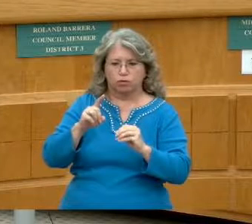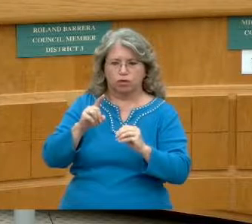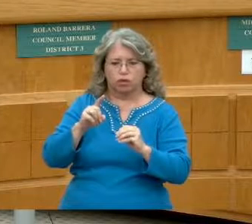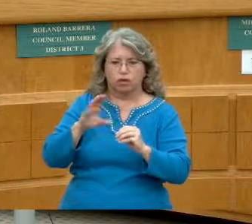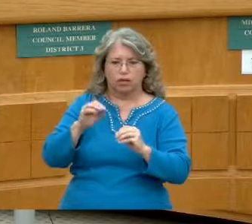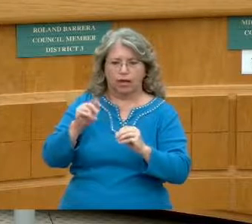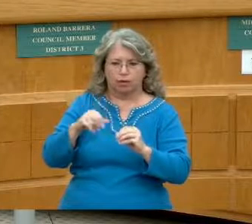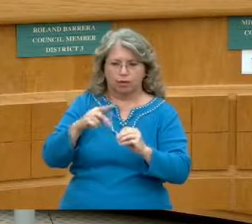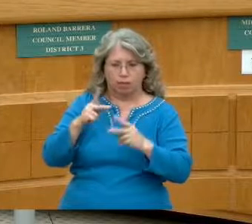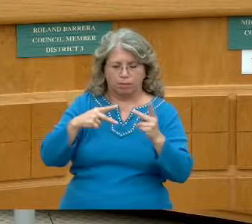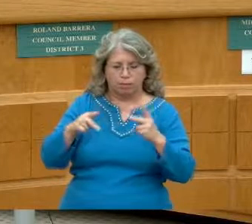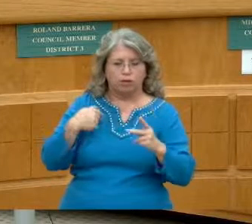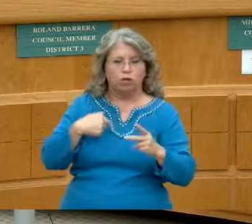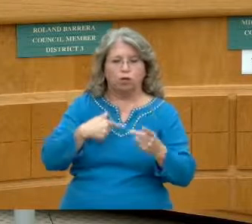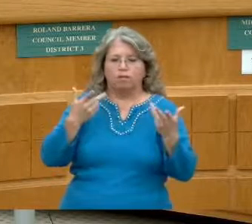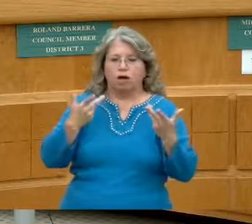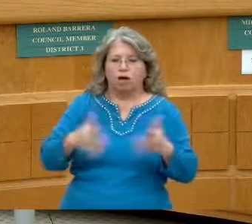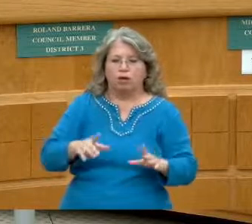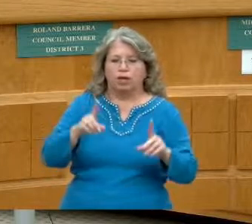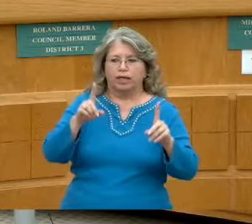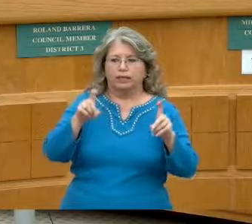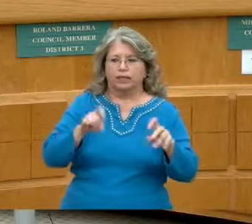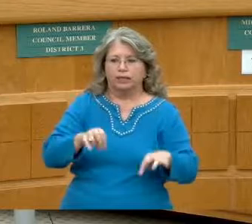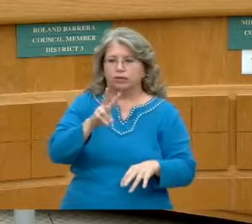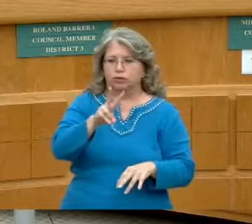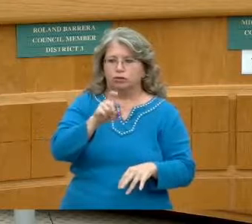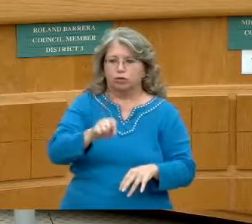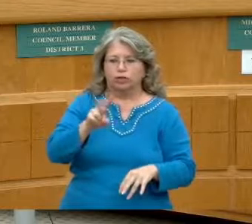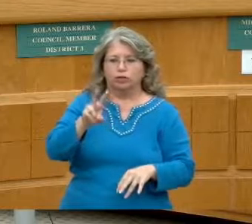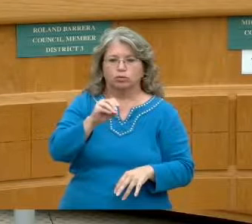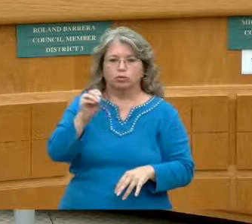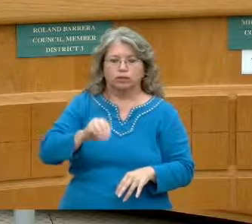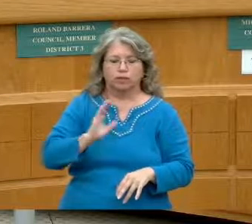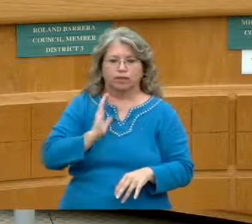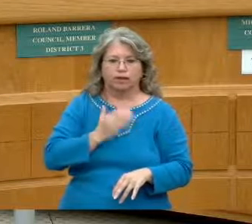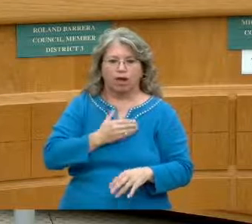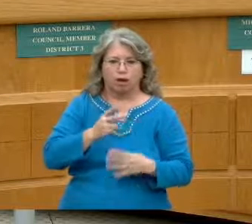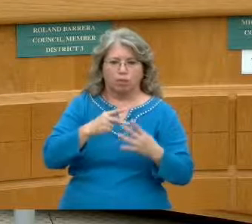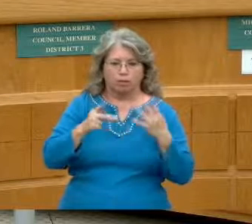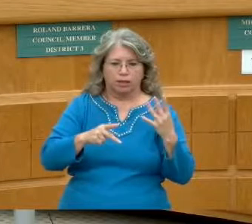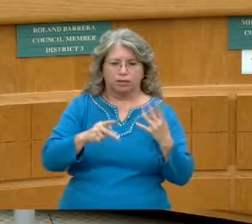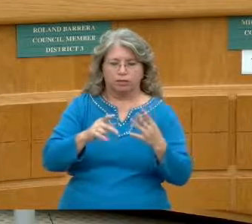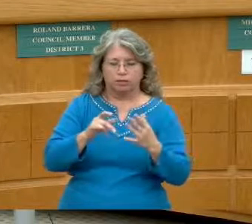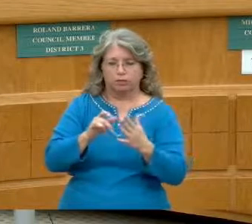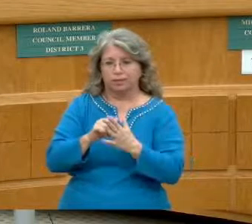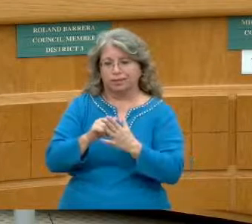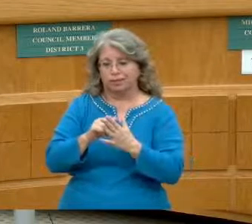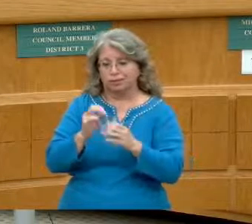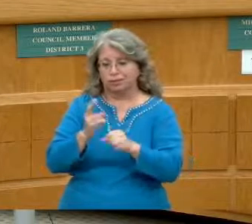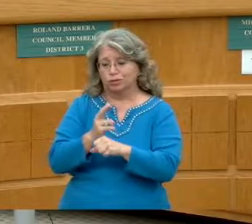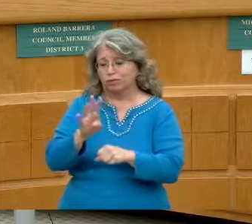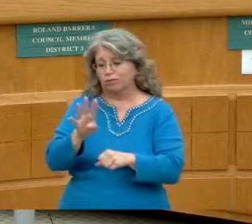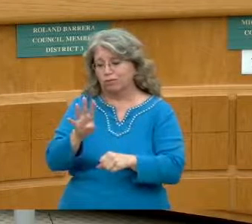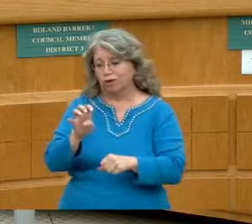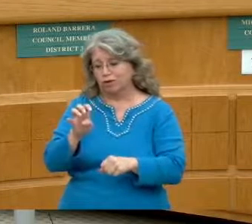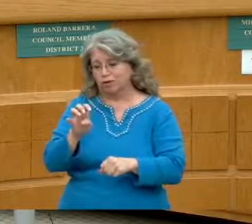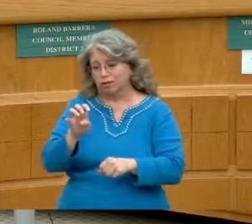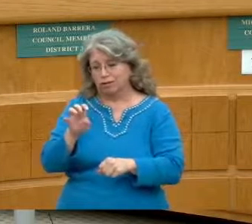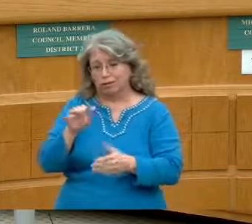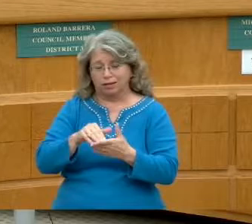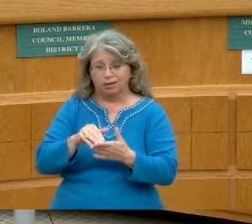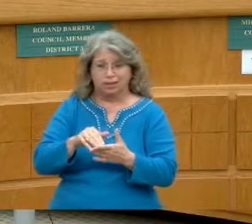tested 2.2% of our population, and that's using 400,000. If you want to use 350,000,